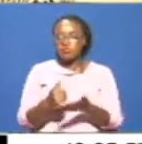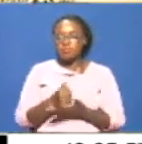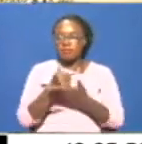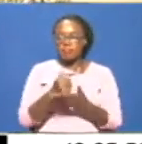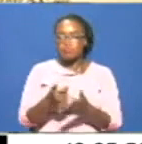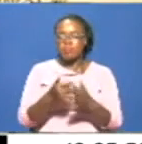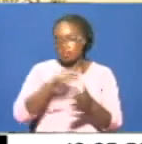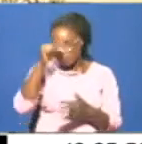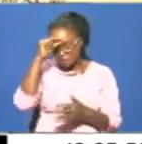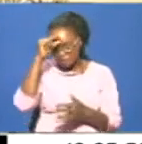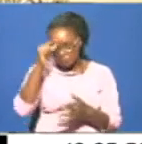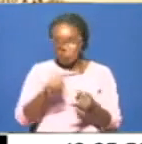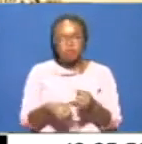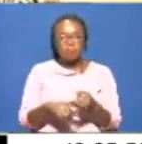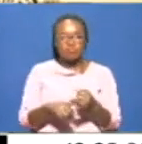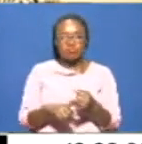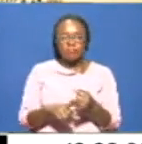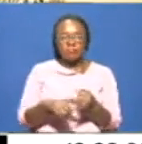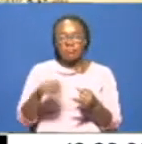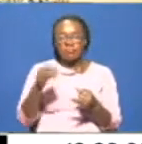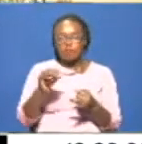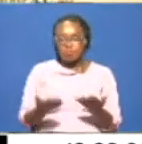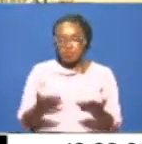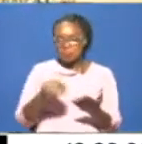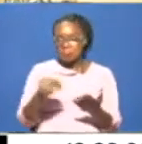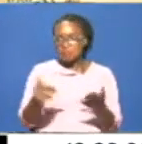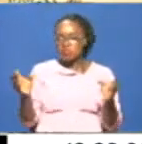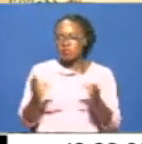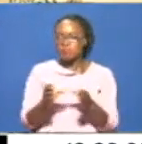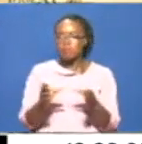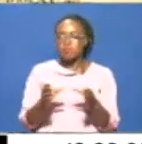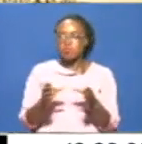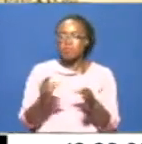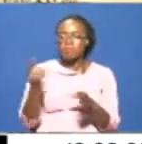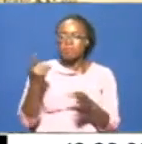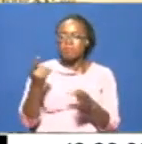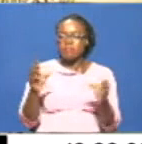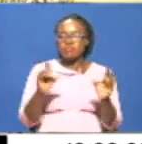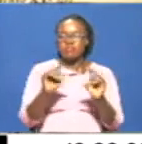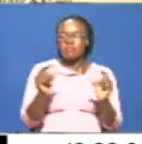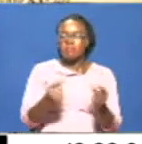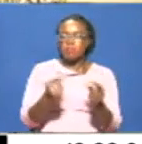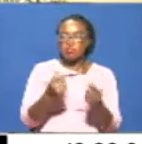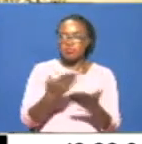from government or other organizations. The first cohort of